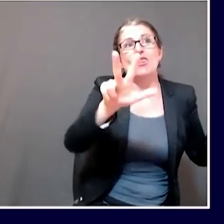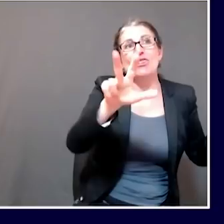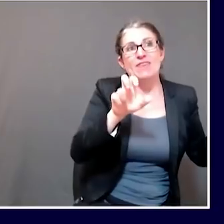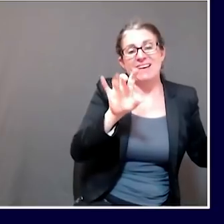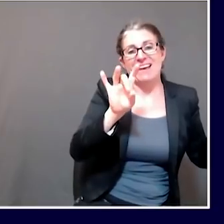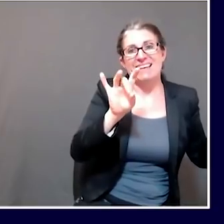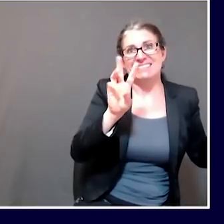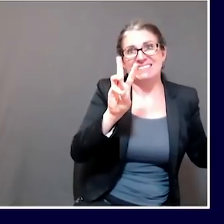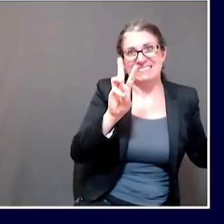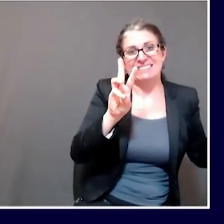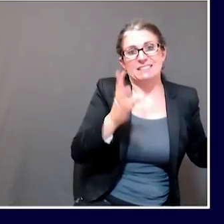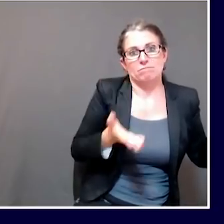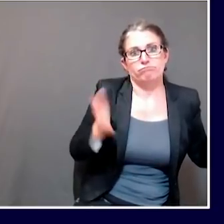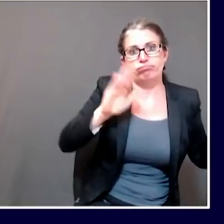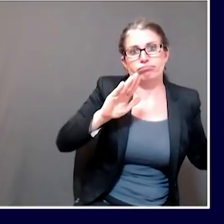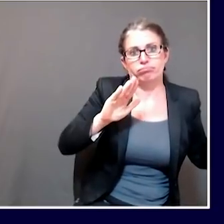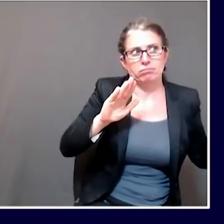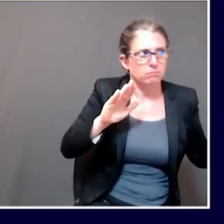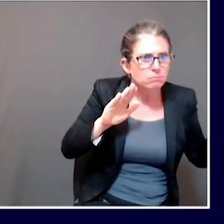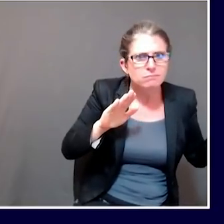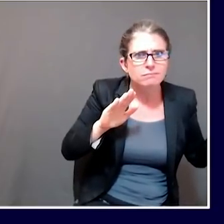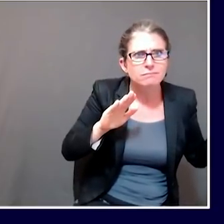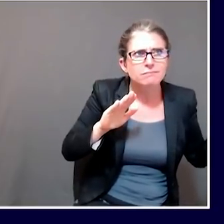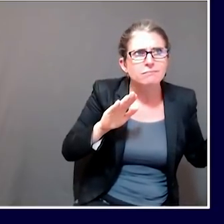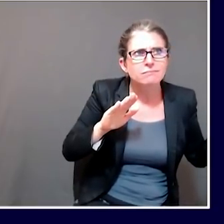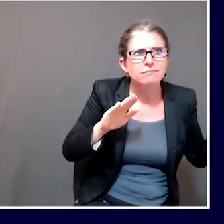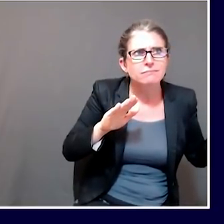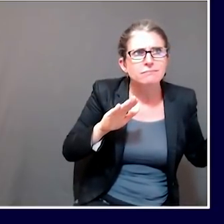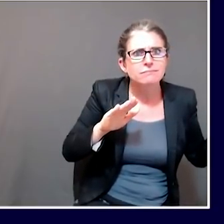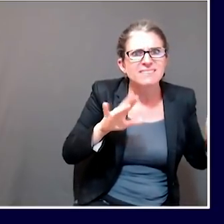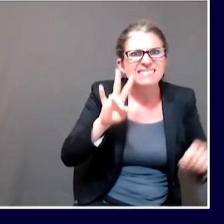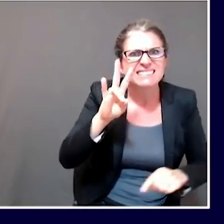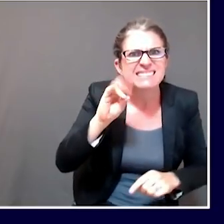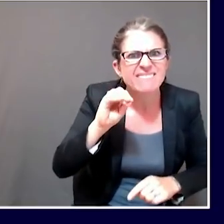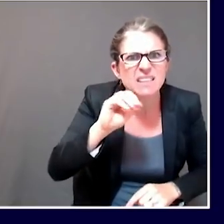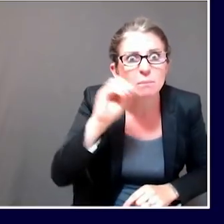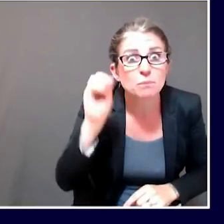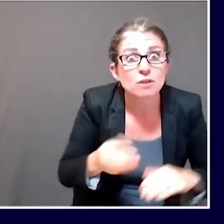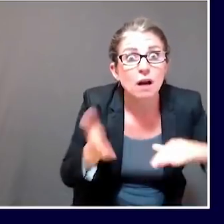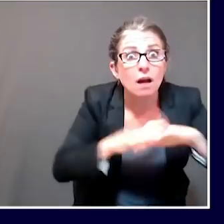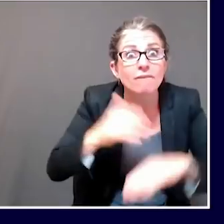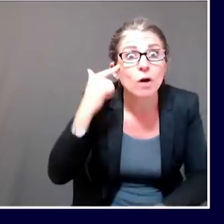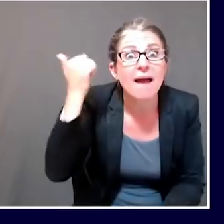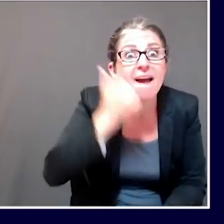386 cases, a 70% increase in just 2 weeks.